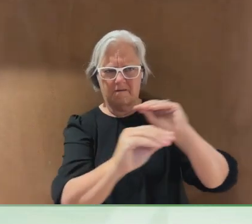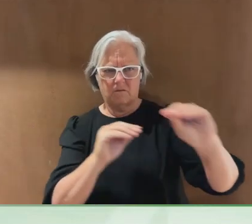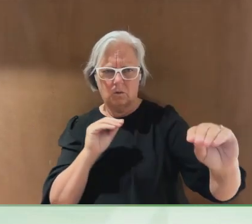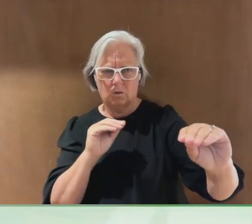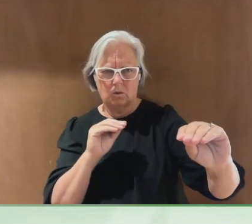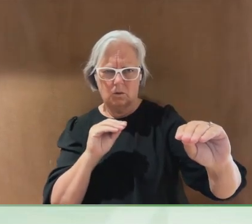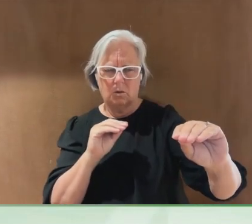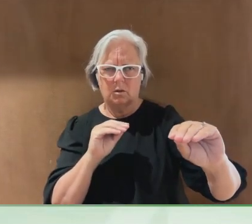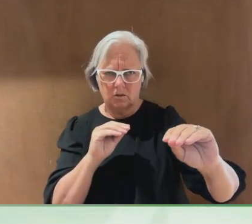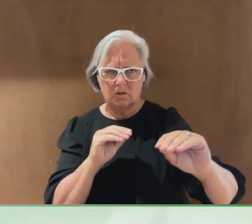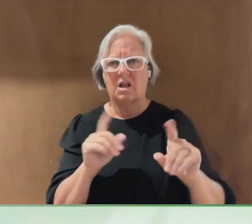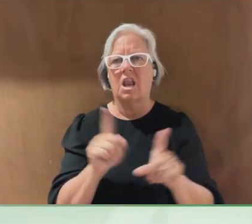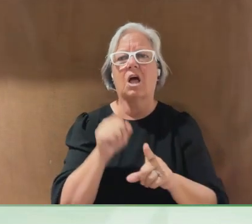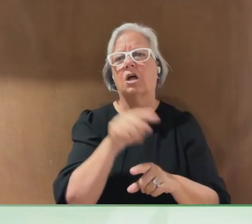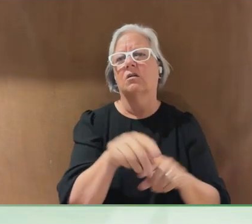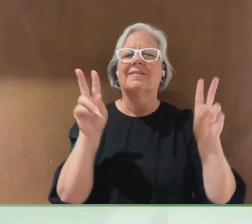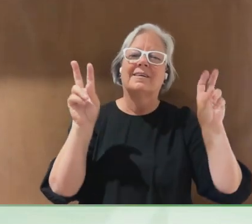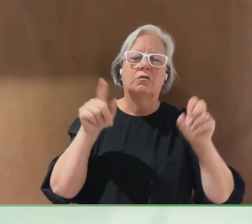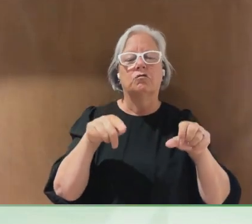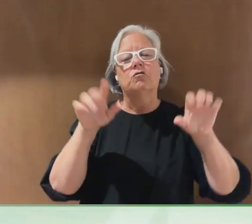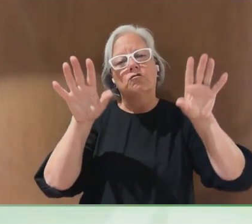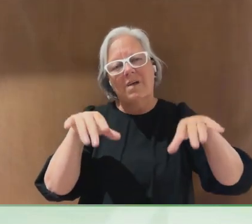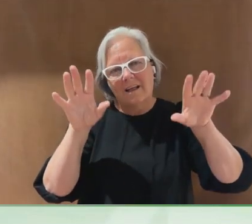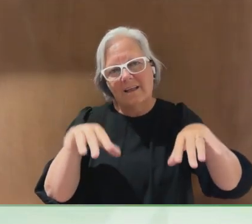cats and dogs. And if you haven't heard it before,